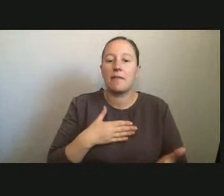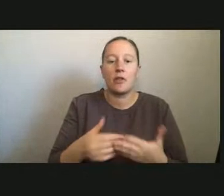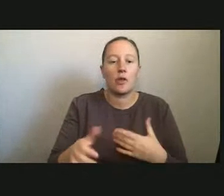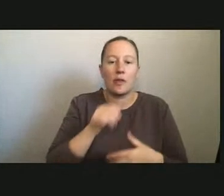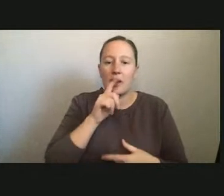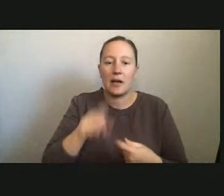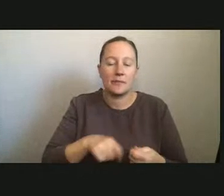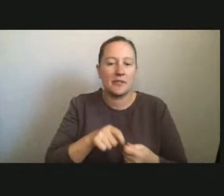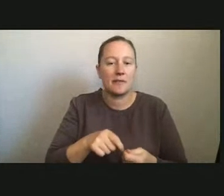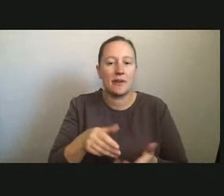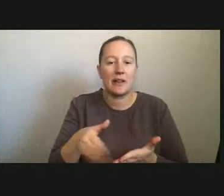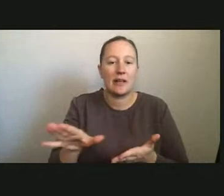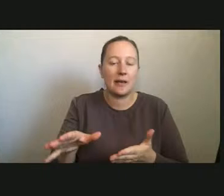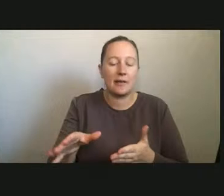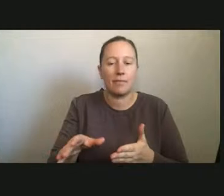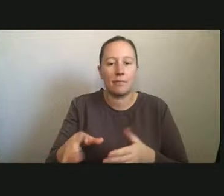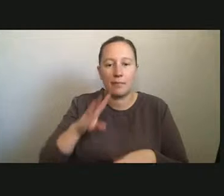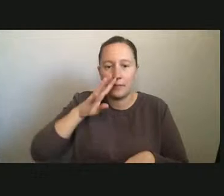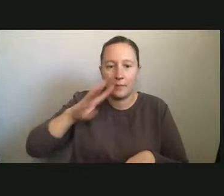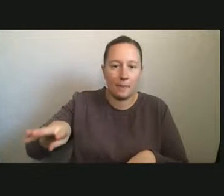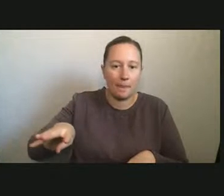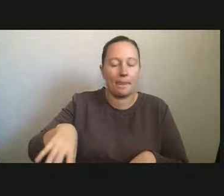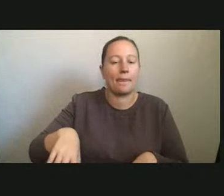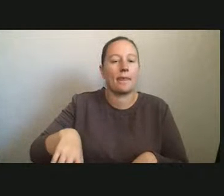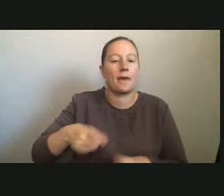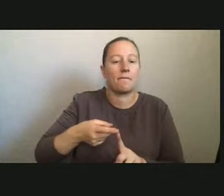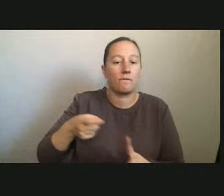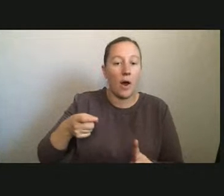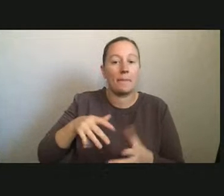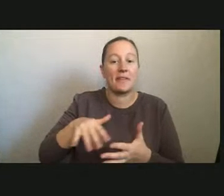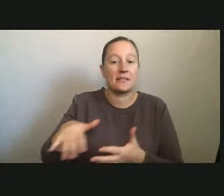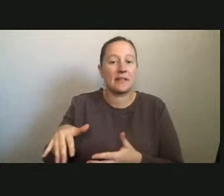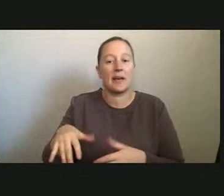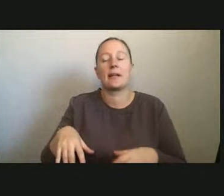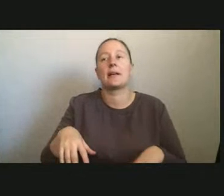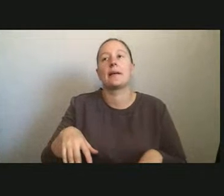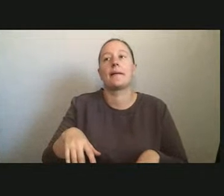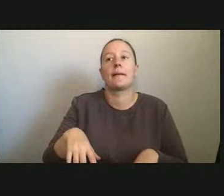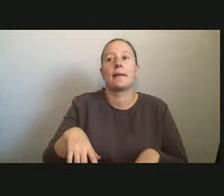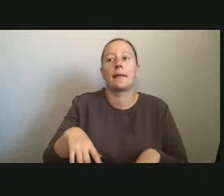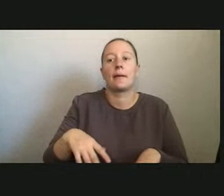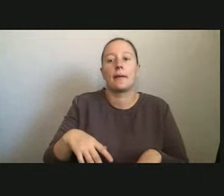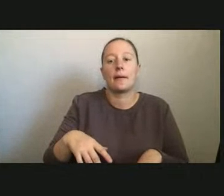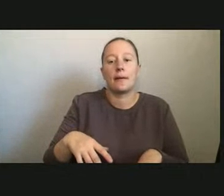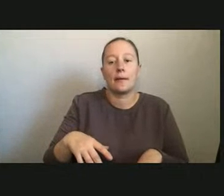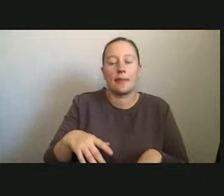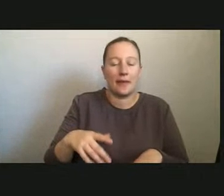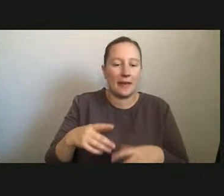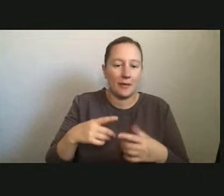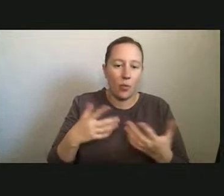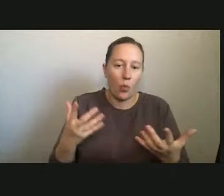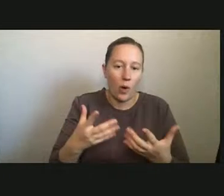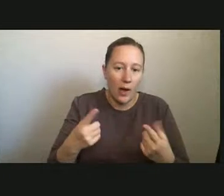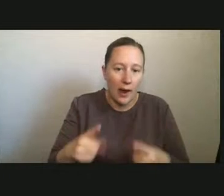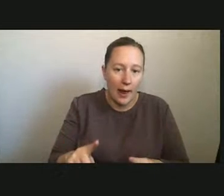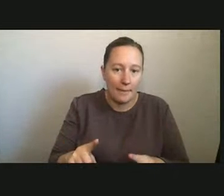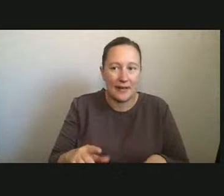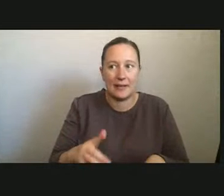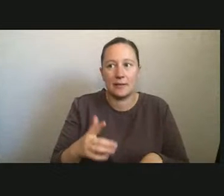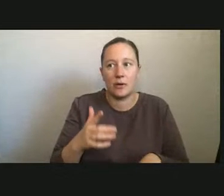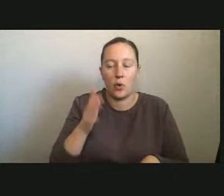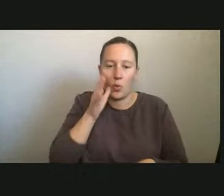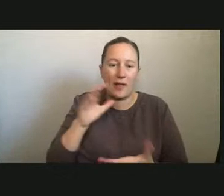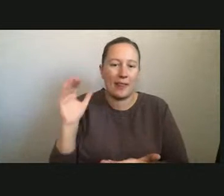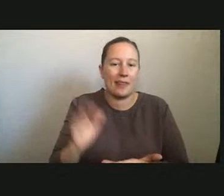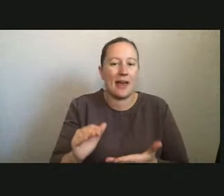exclude racial and ethnic minority populations from this study. The likely effect is that they will have fewer